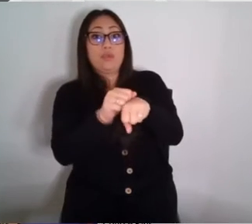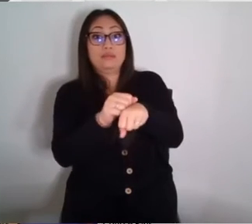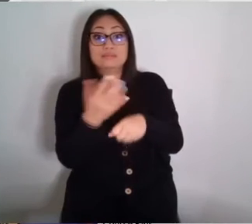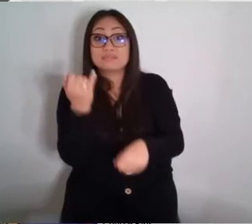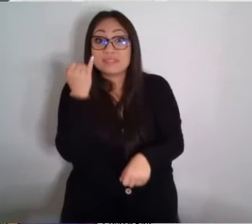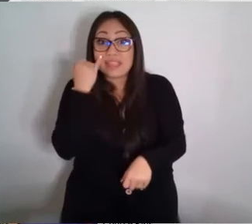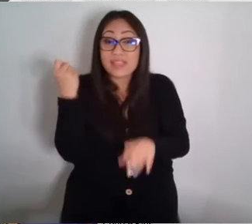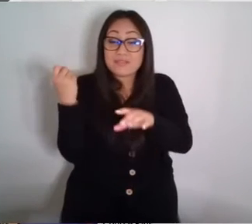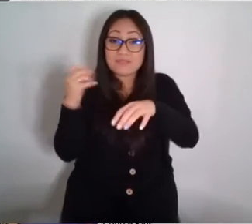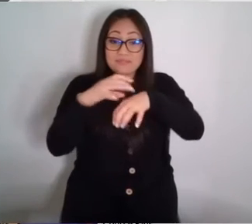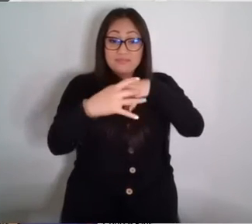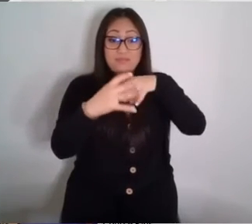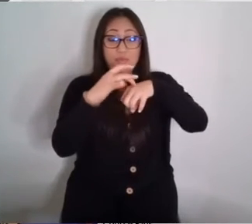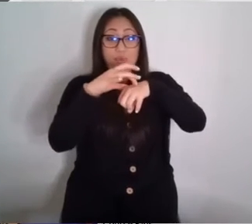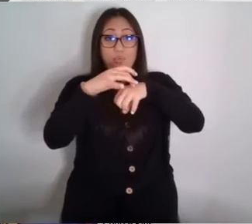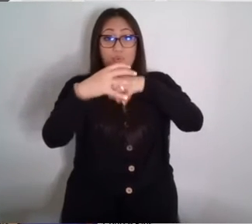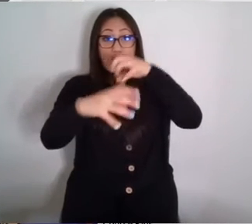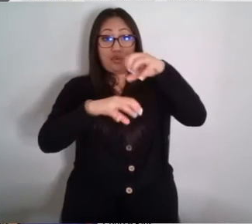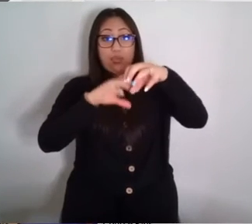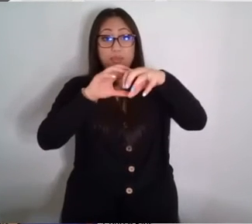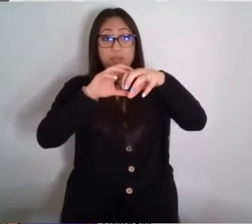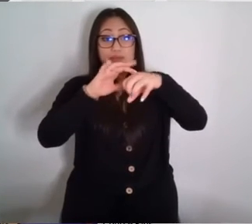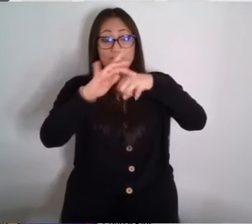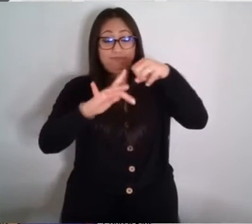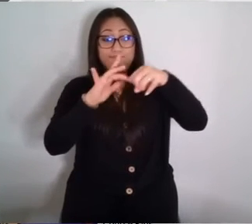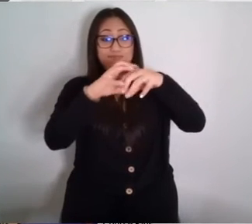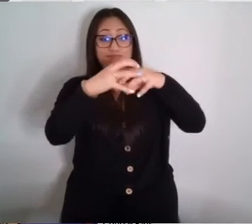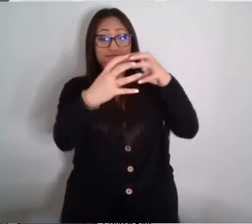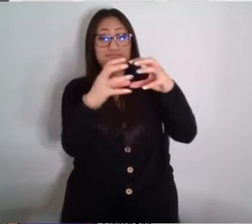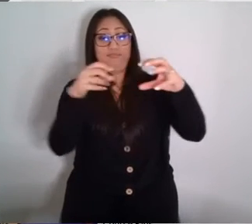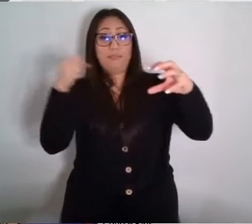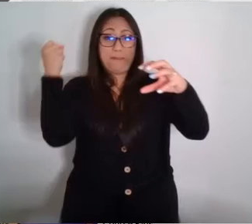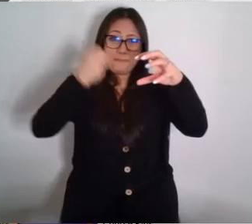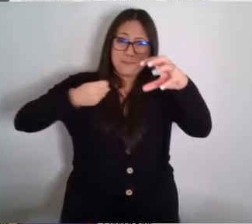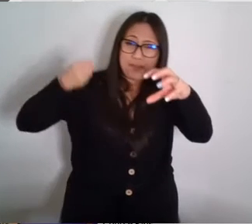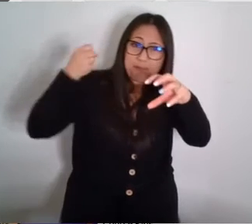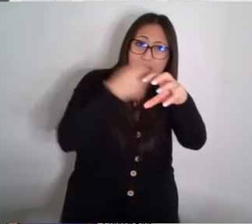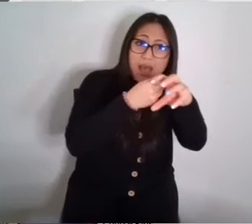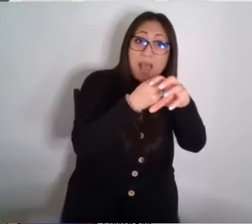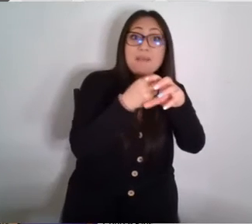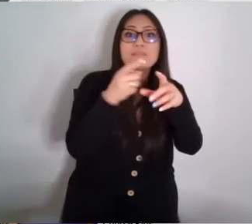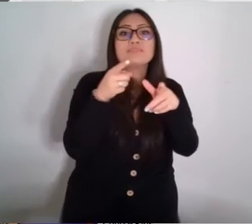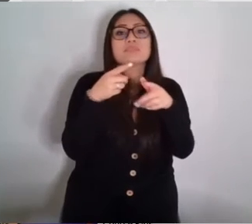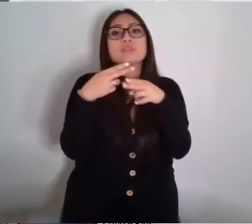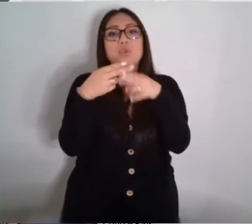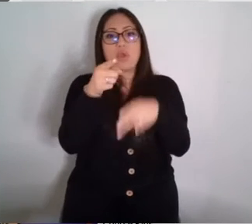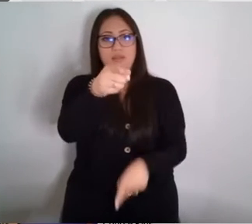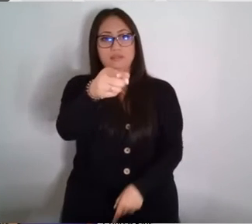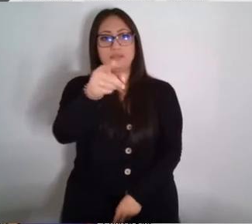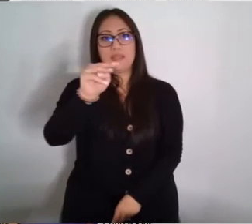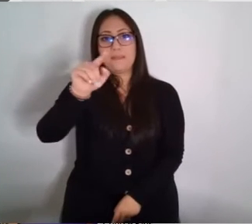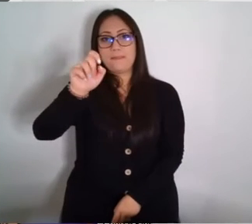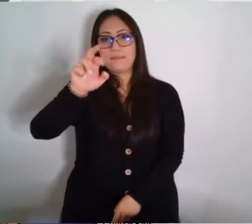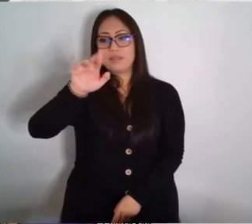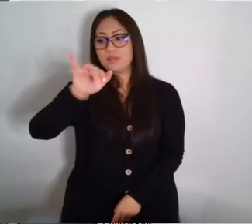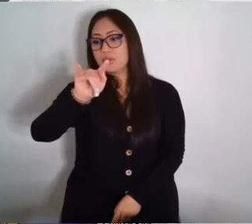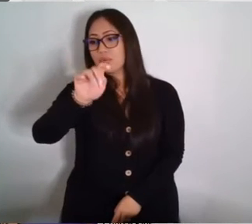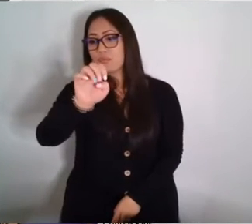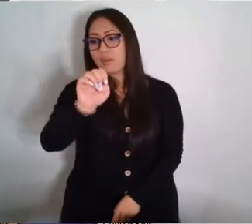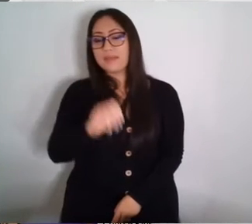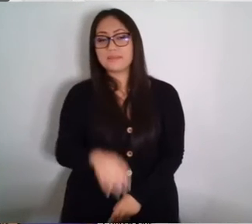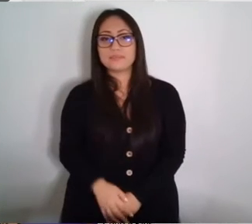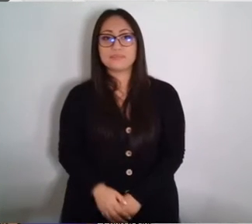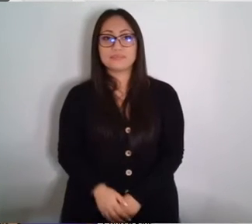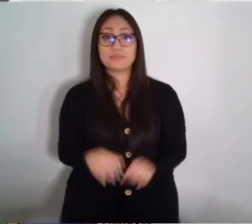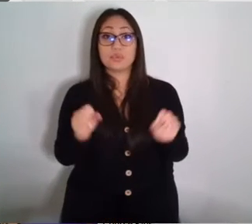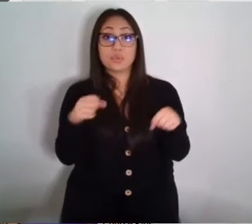planet? If that happens, then it's called a meteorite. Most meteorites are still pretty small. You could probably hold an average-sized meteorite in your hand.